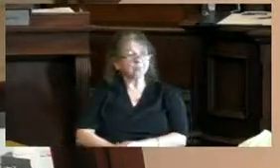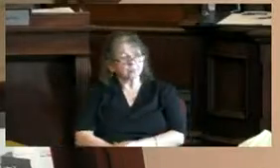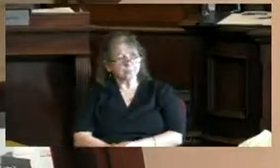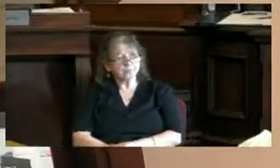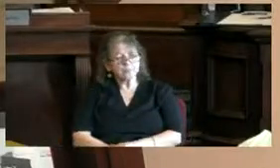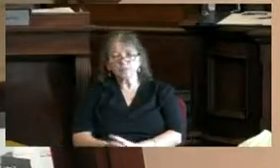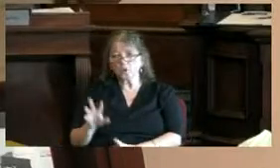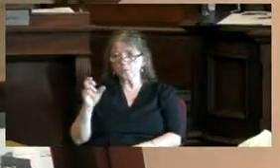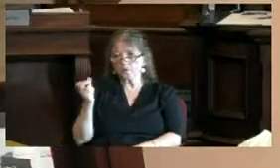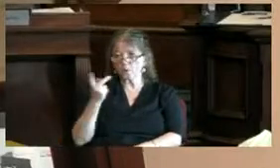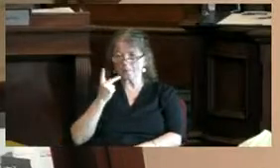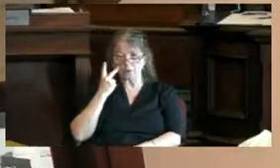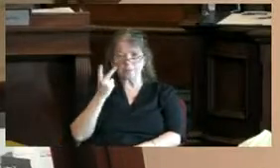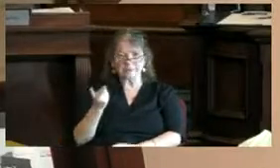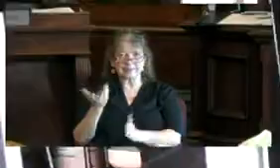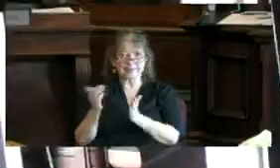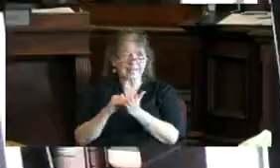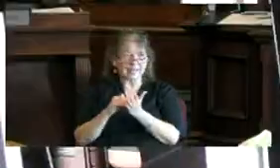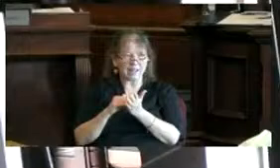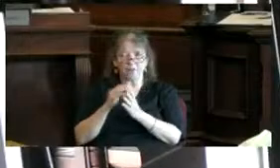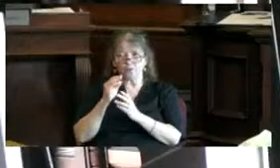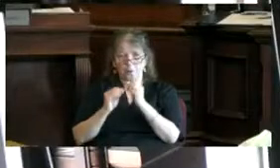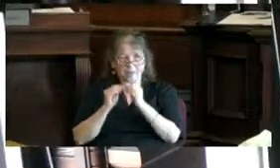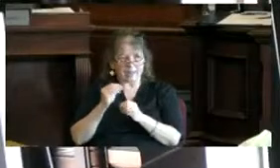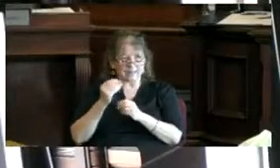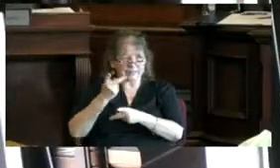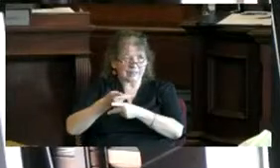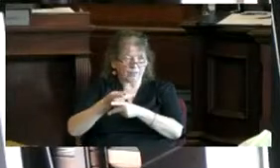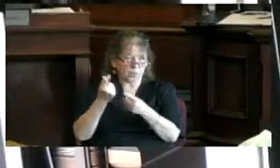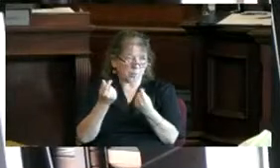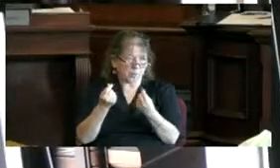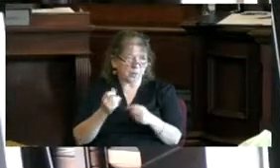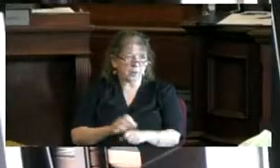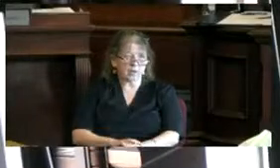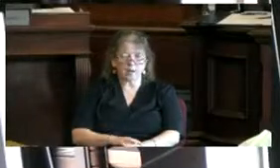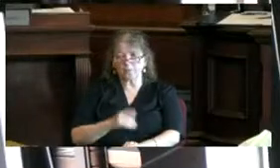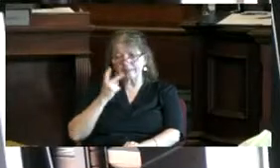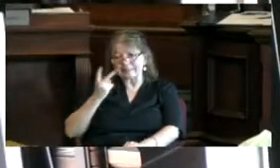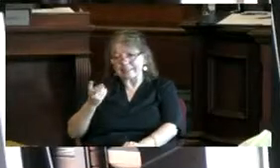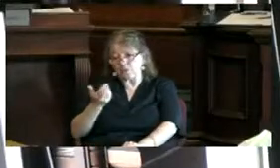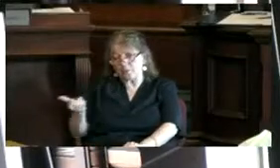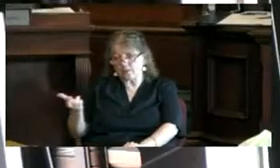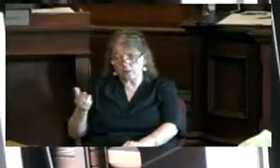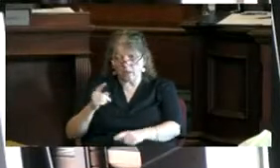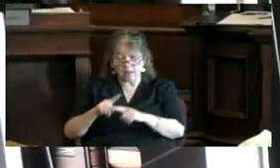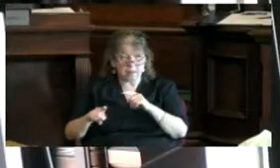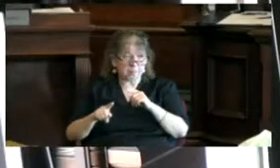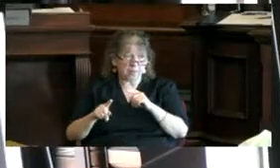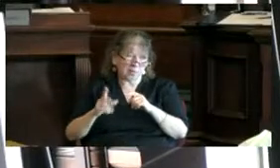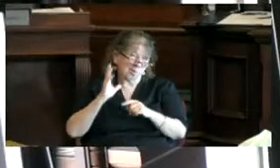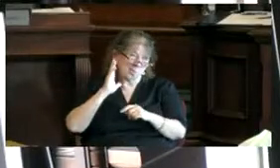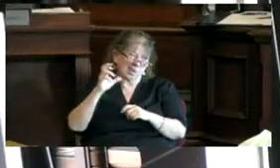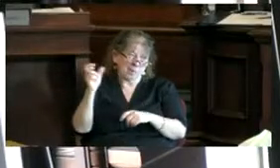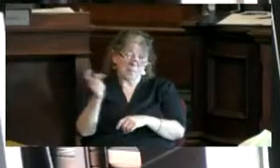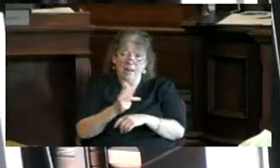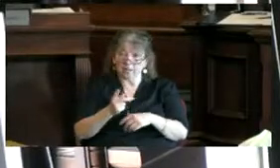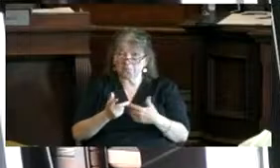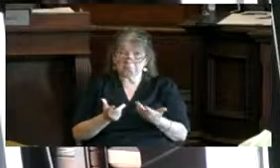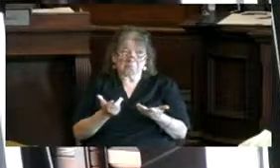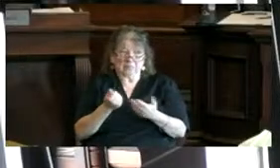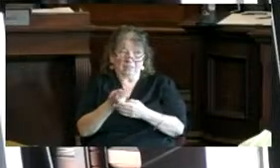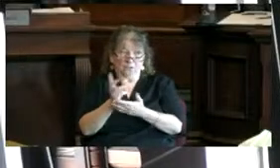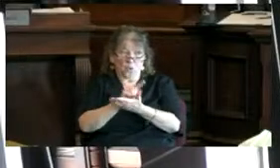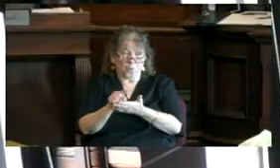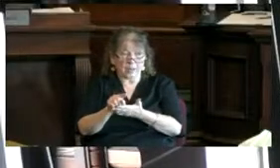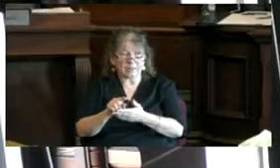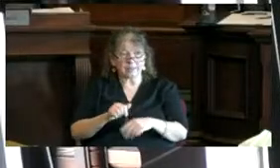back and we'll look at anything that can be done from a maintenance perspective within existing resources. We can certainly do probably within, the next few weeks.